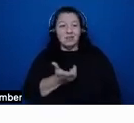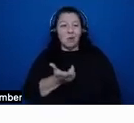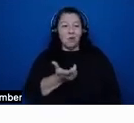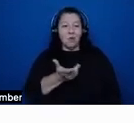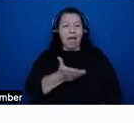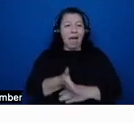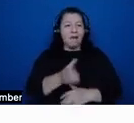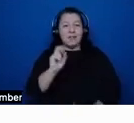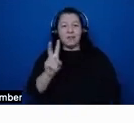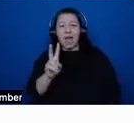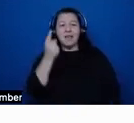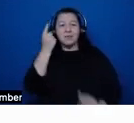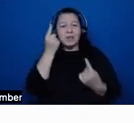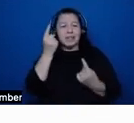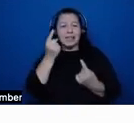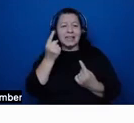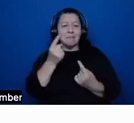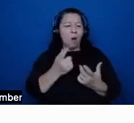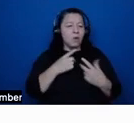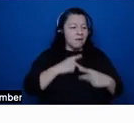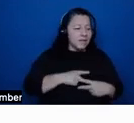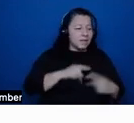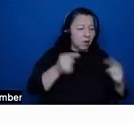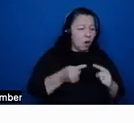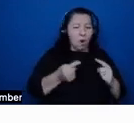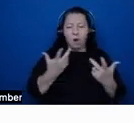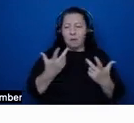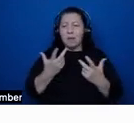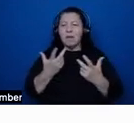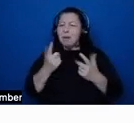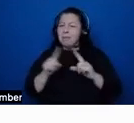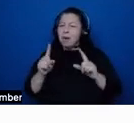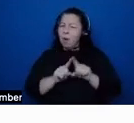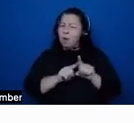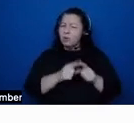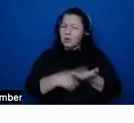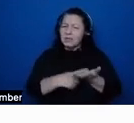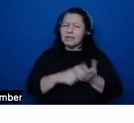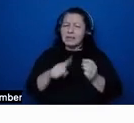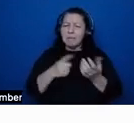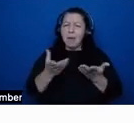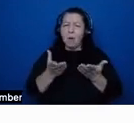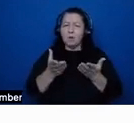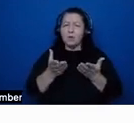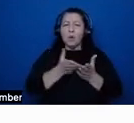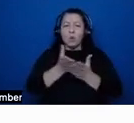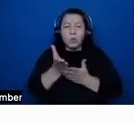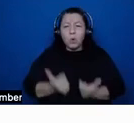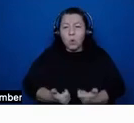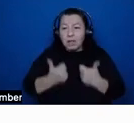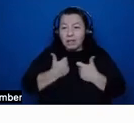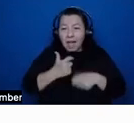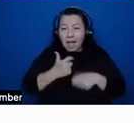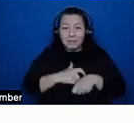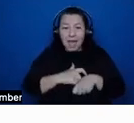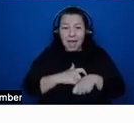about, both the immediate harm, the physical harm that can be caused to somebody, but we're also talking about how across the lifespan, it impacts people's ability